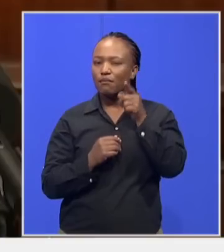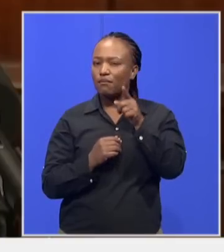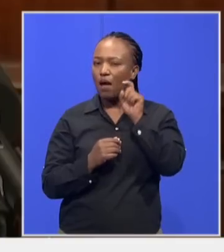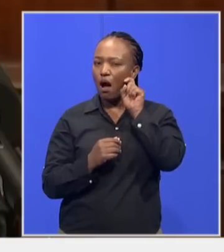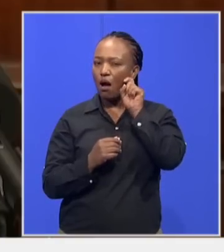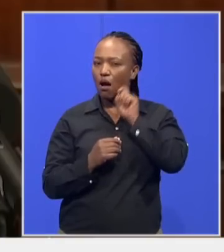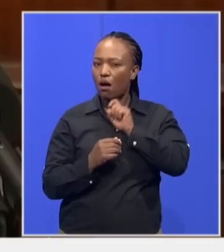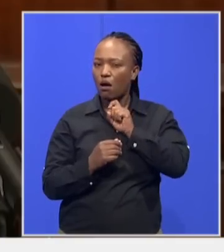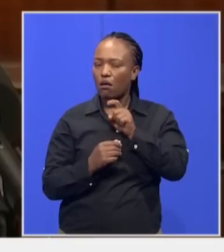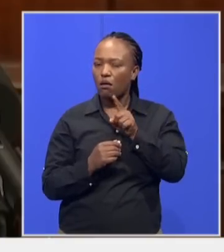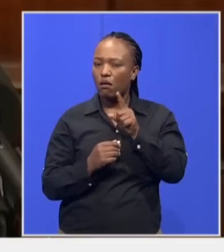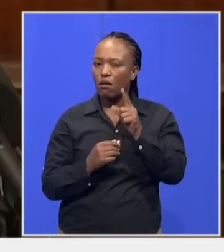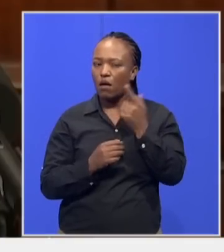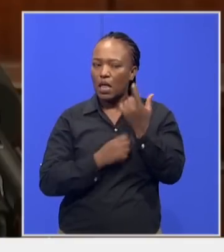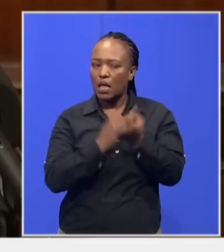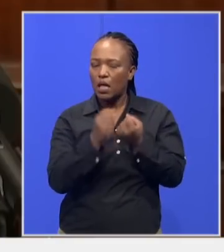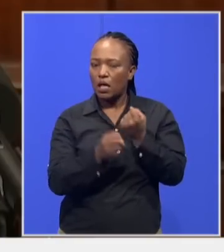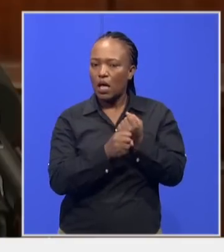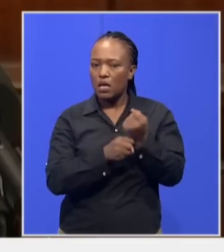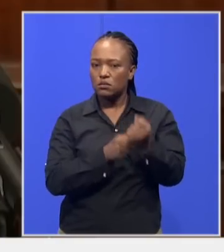on Letabo that this